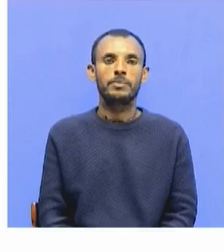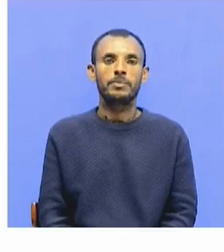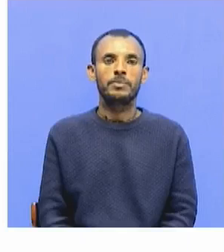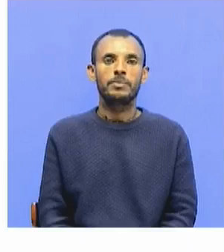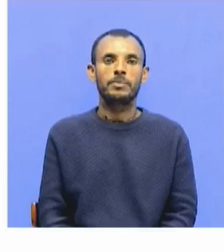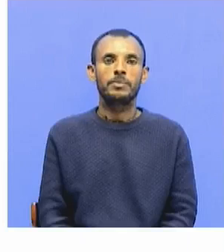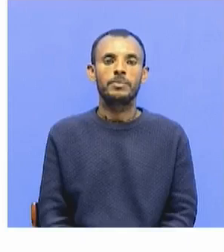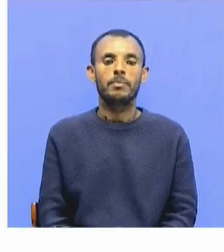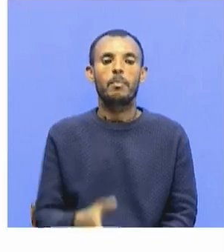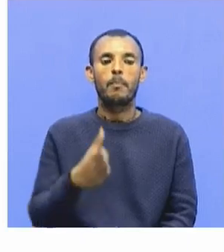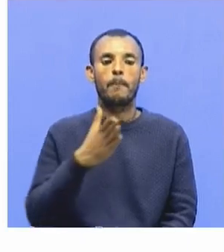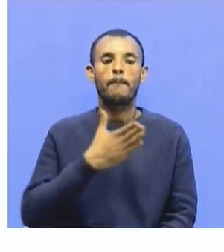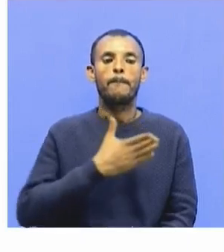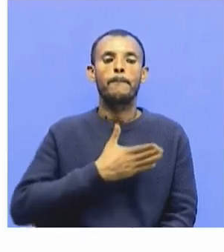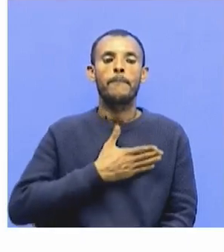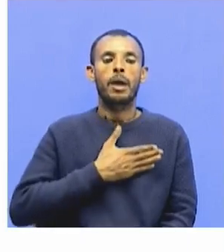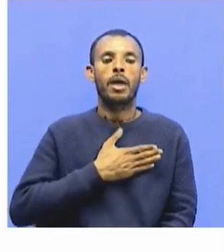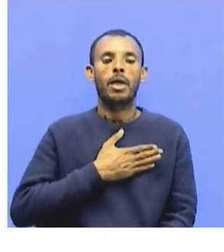my